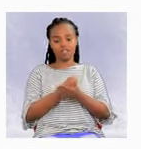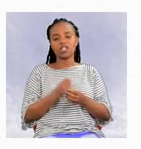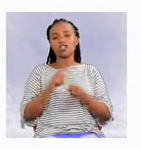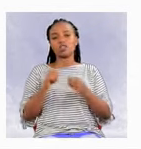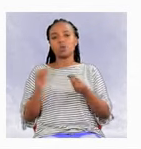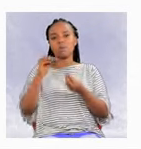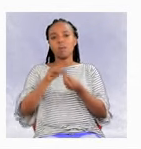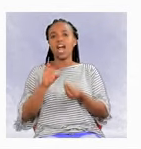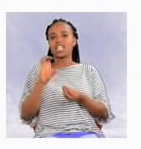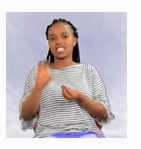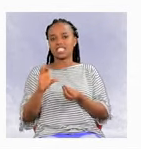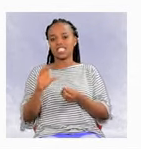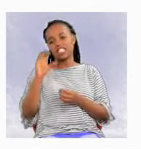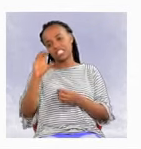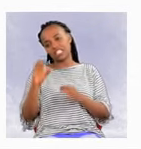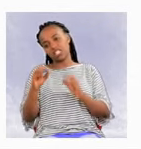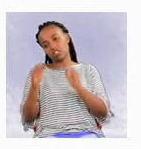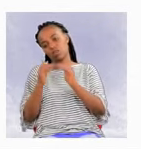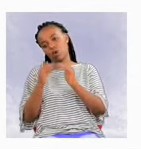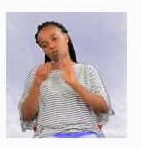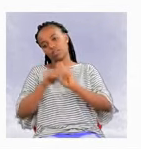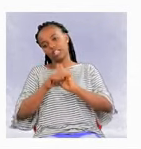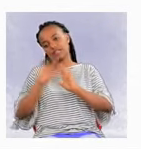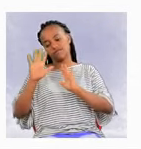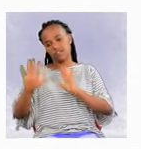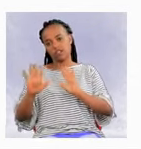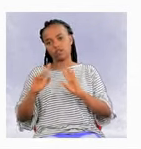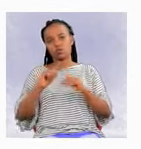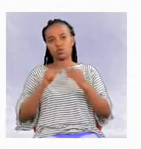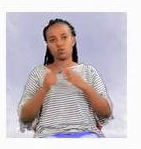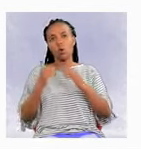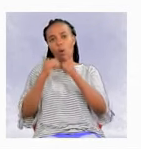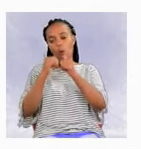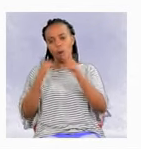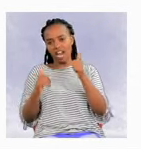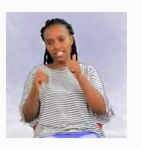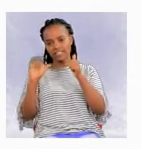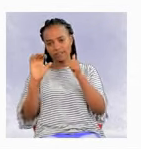plus c, our c is negative 5, minus 5,